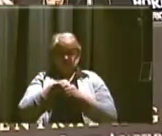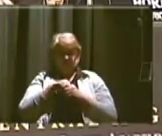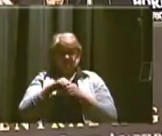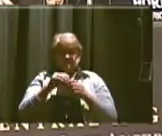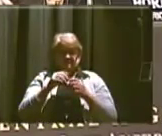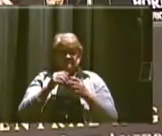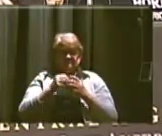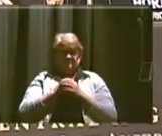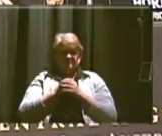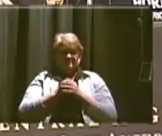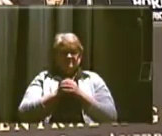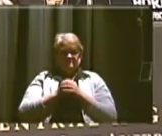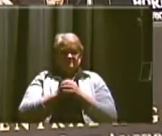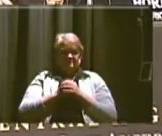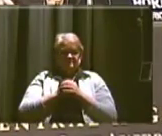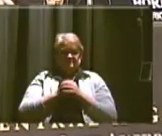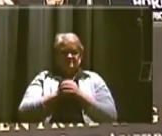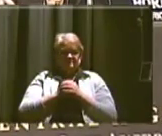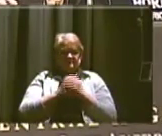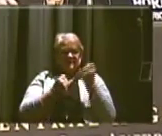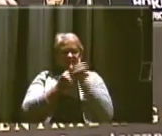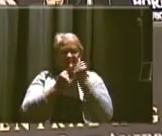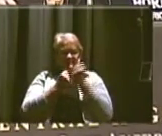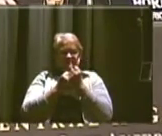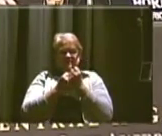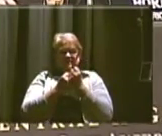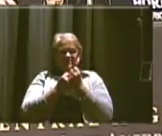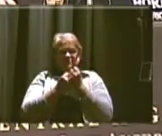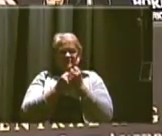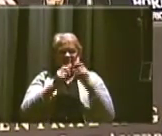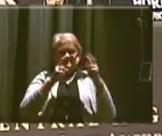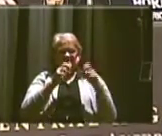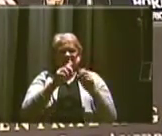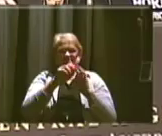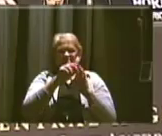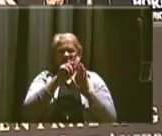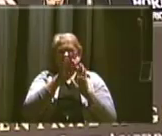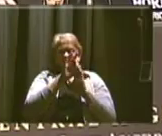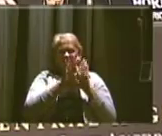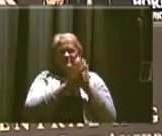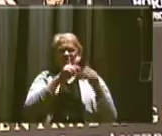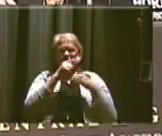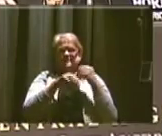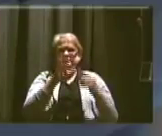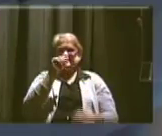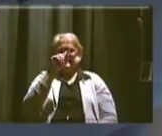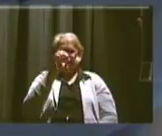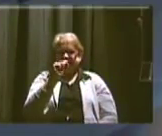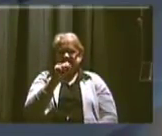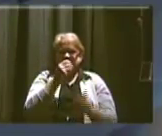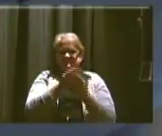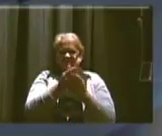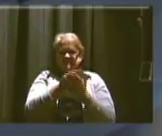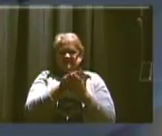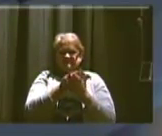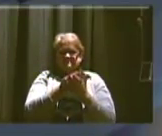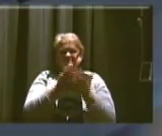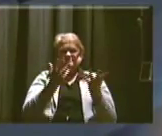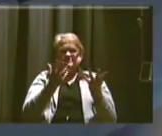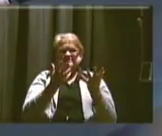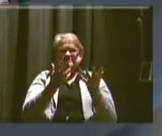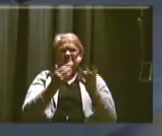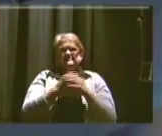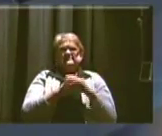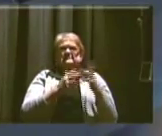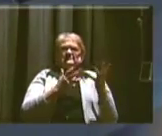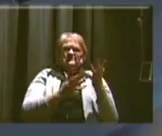advocacy when this issue comes up in Frankfort about the CATS funding? I know that the Department of Education last year, I'm